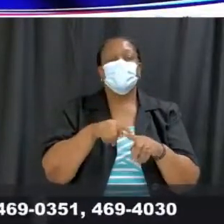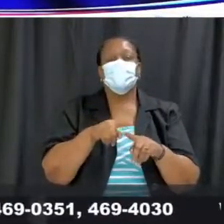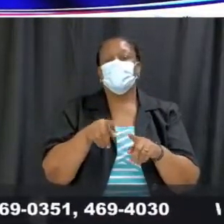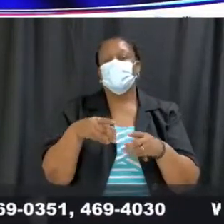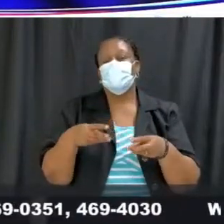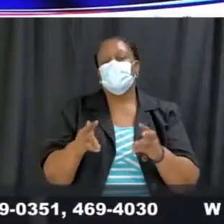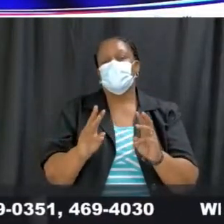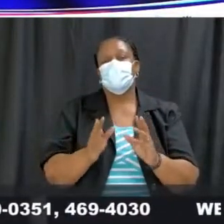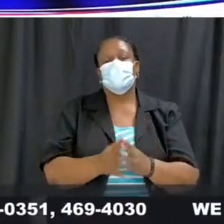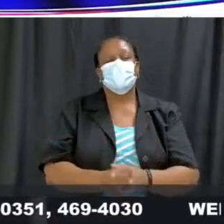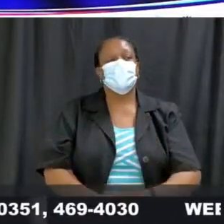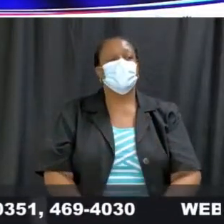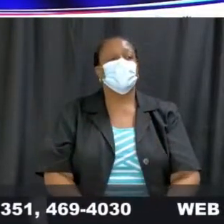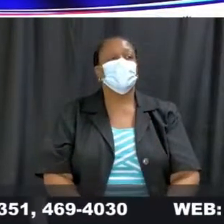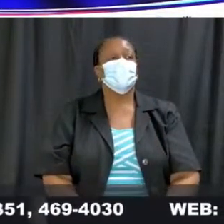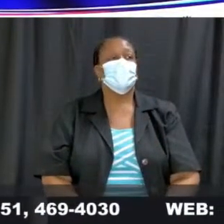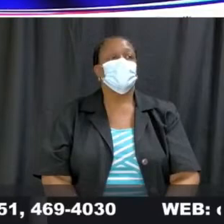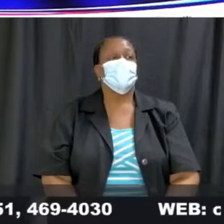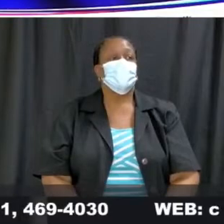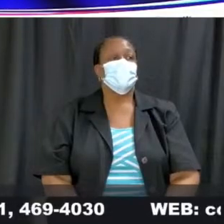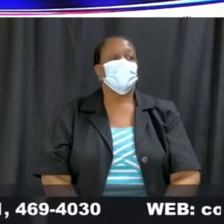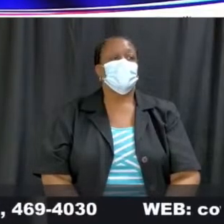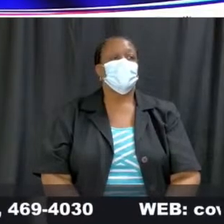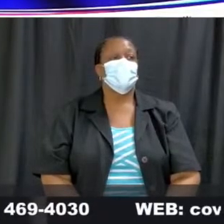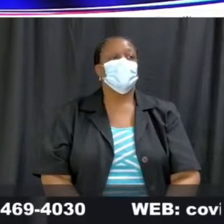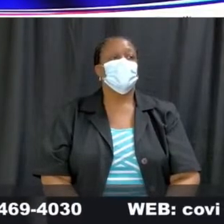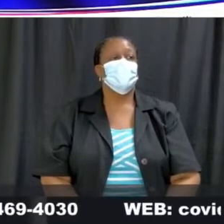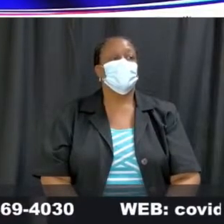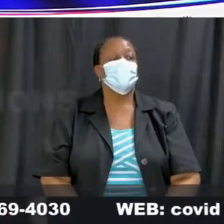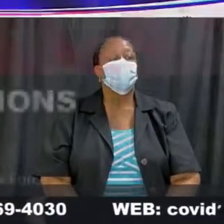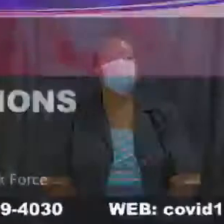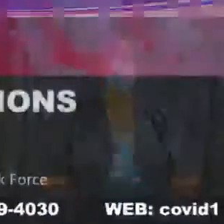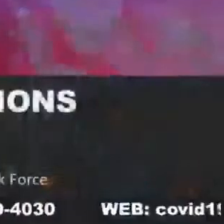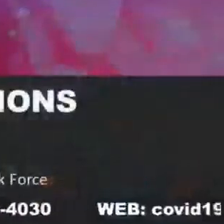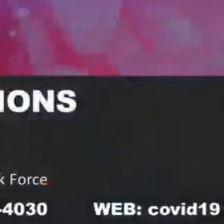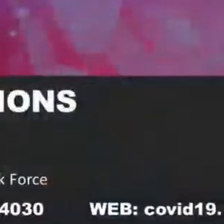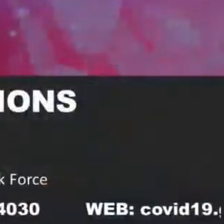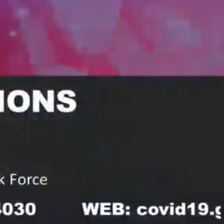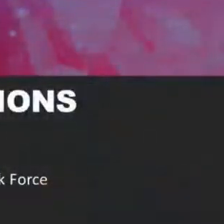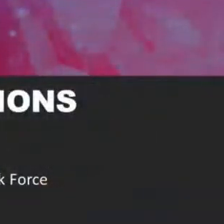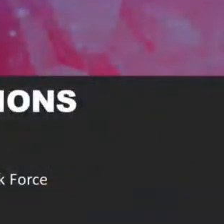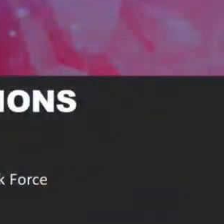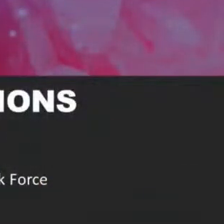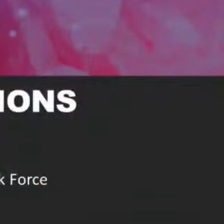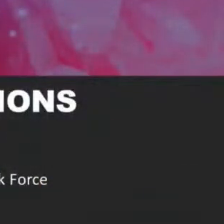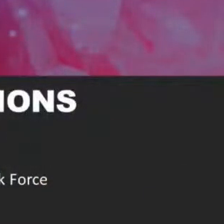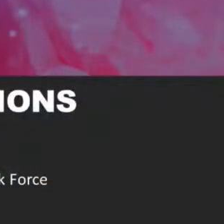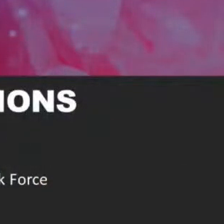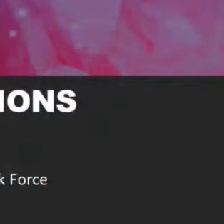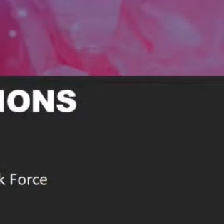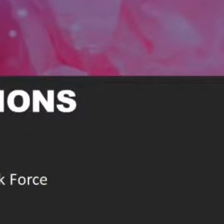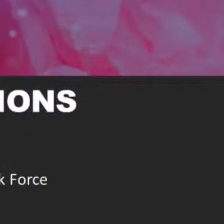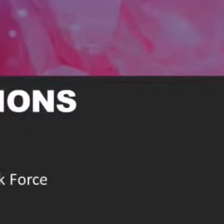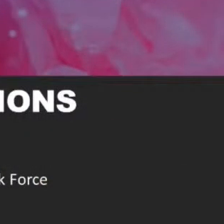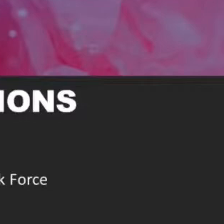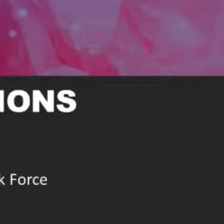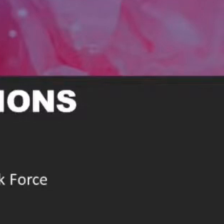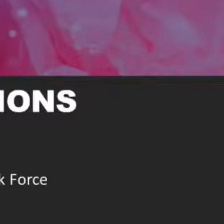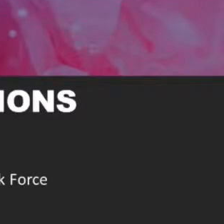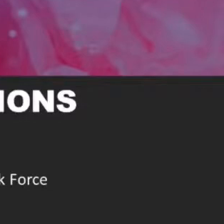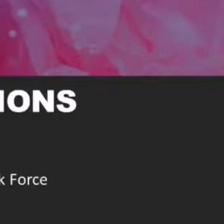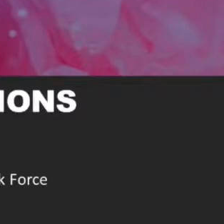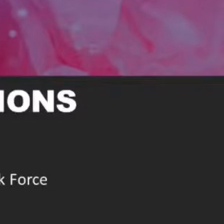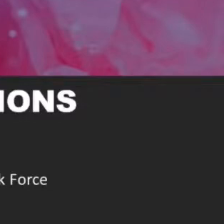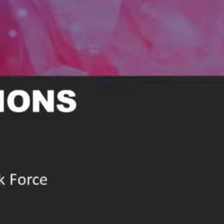means. Today, for our National Emergency Operations Center's briefing, for my part, I just want to highlight